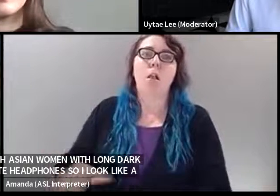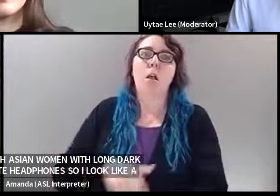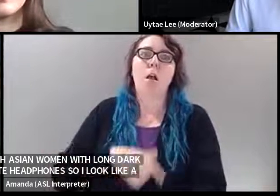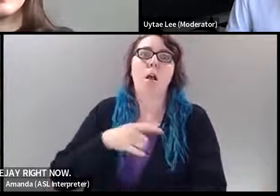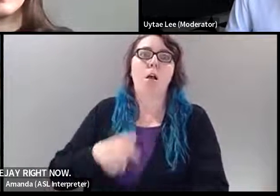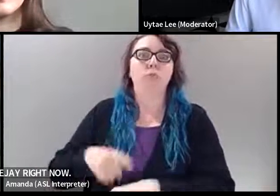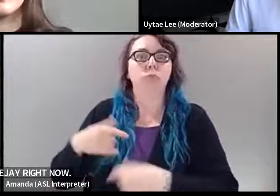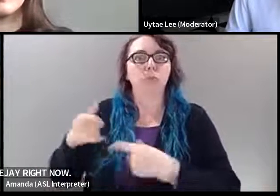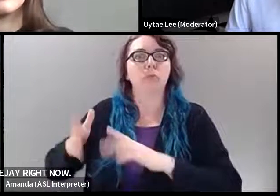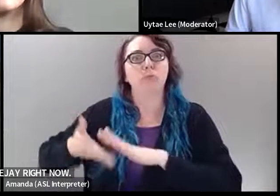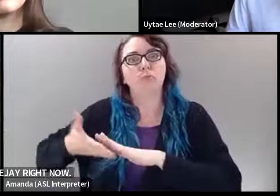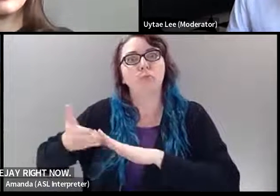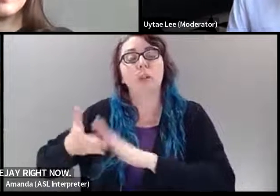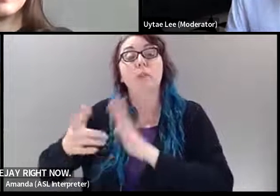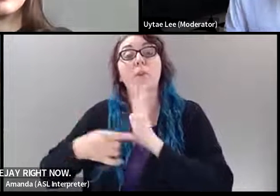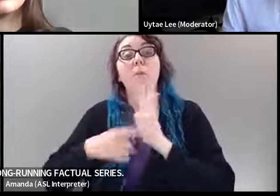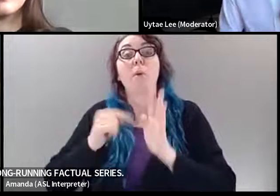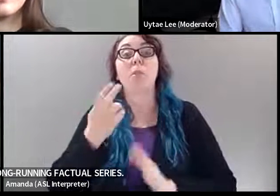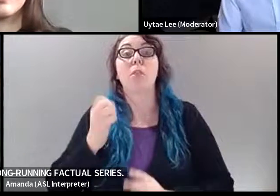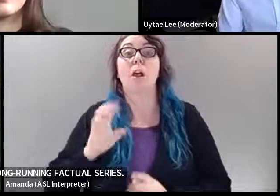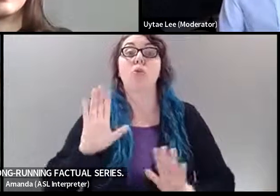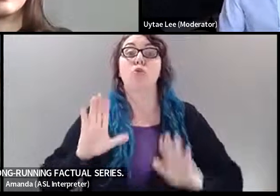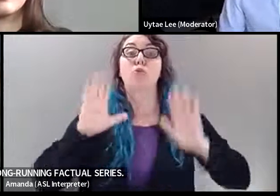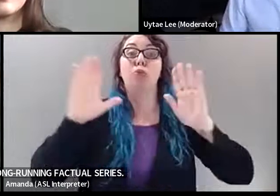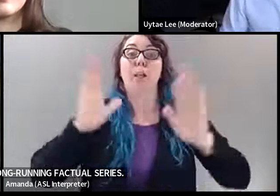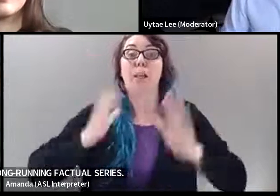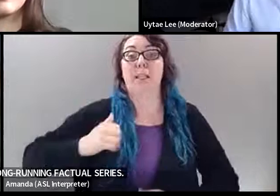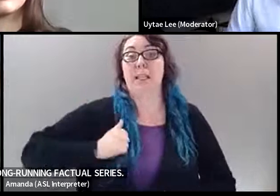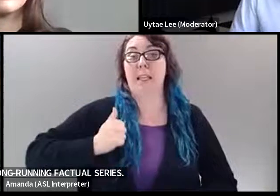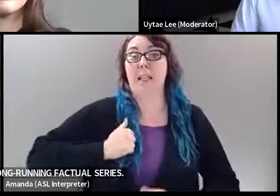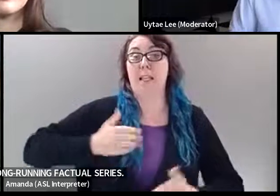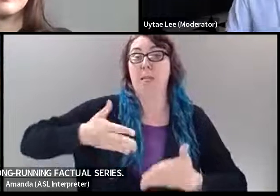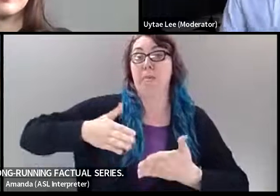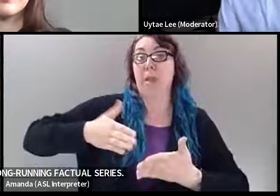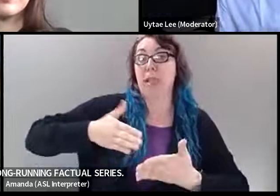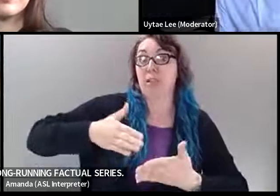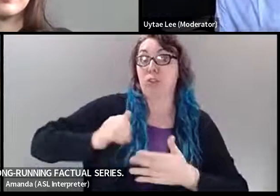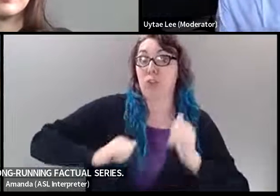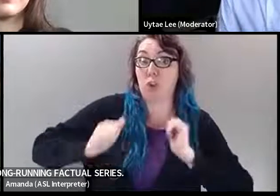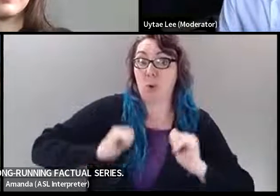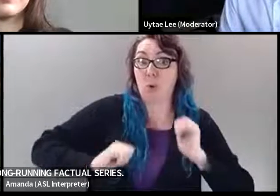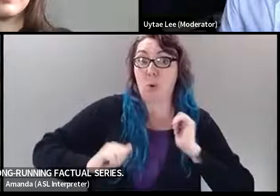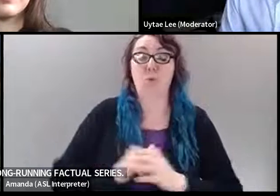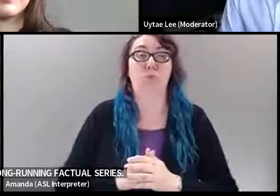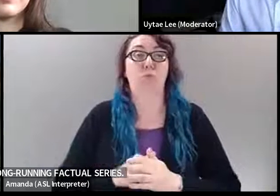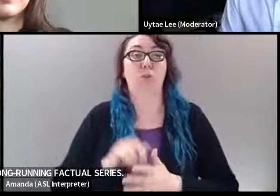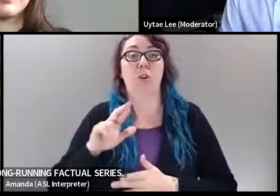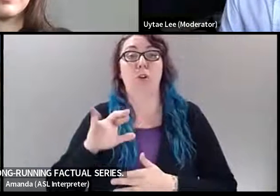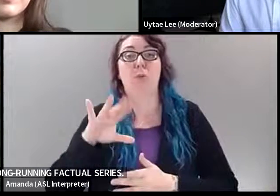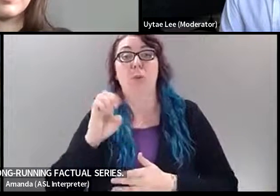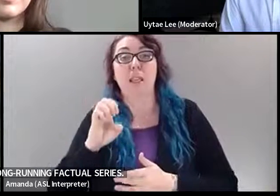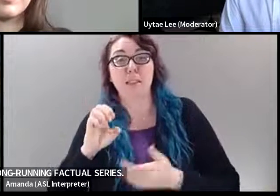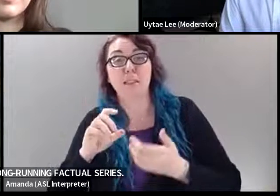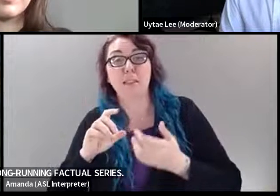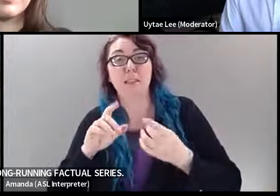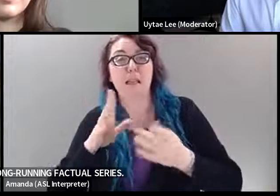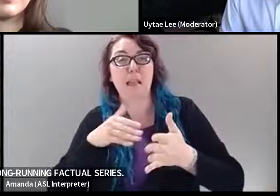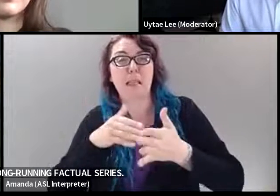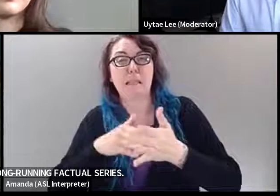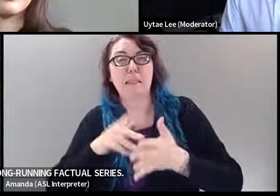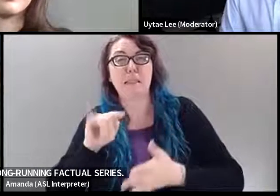Canadian Baking Show, Still Standing, Bollywed, Push, Best in Miniature, Race Against the Tide, Dragon's Den, Family